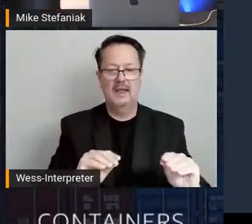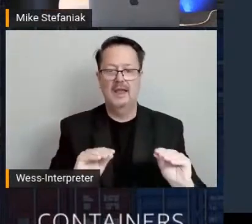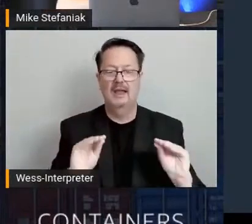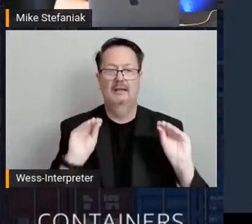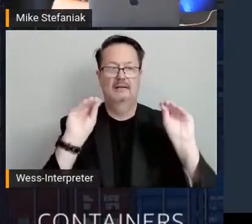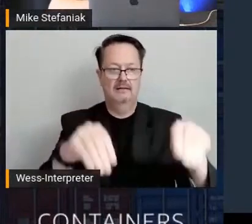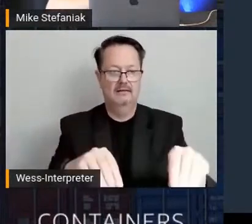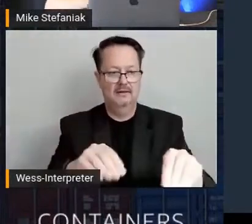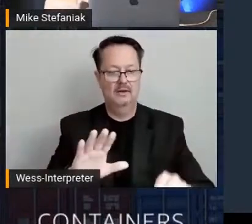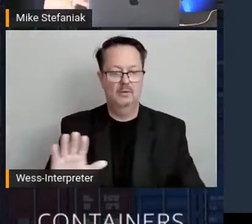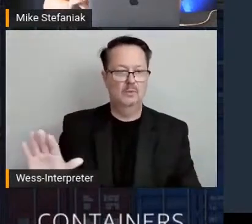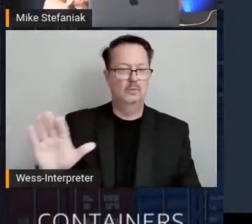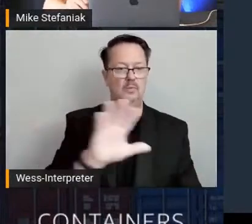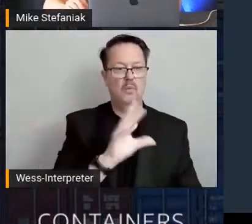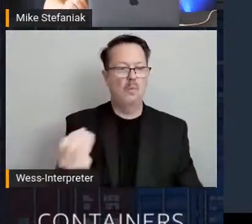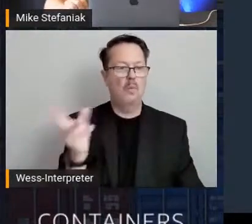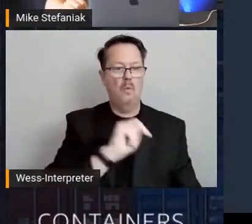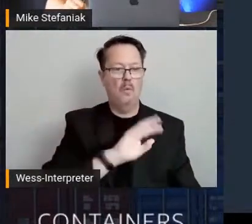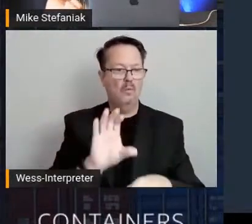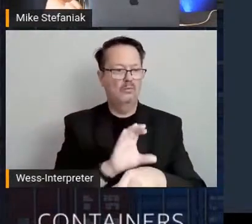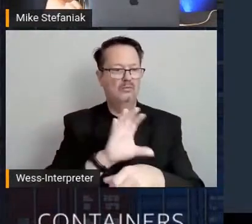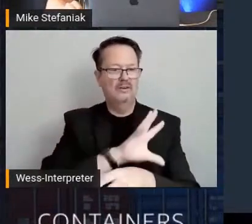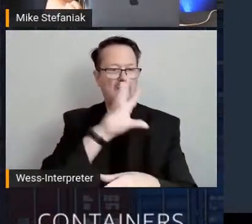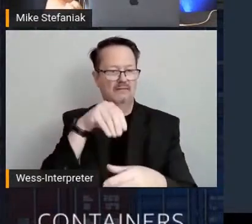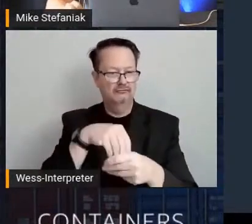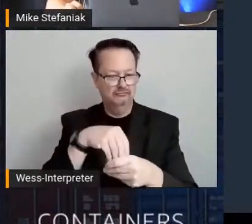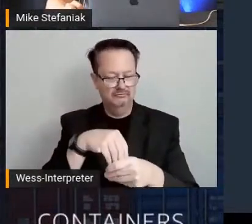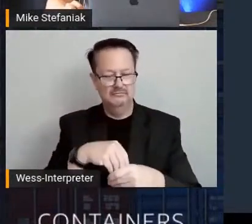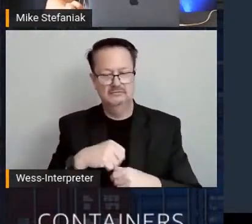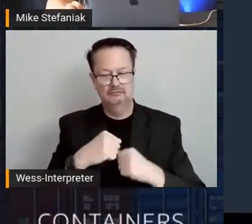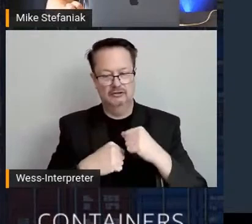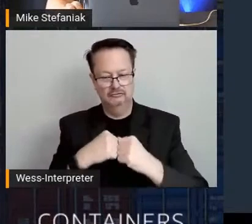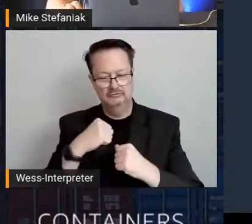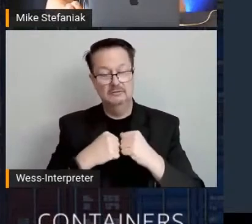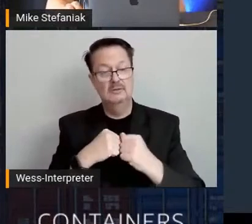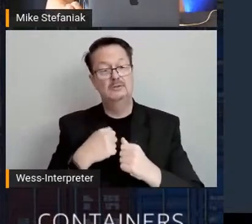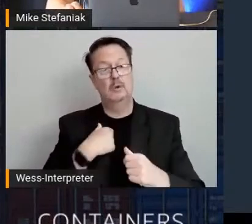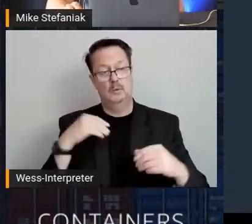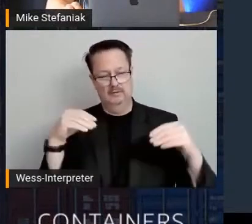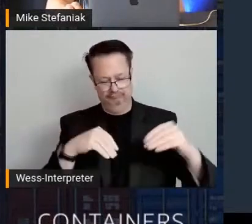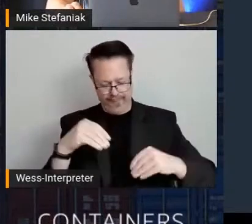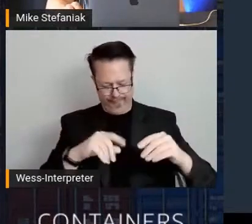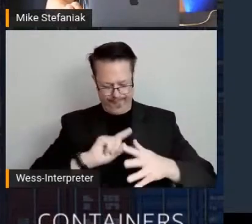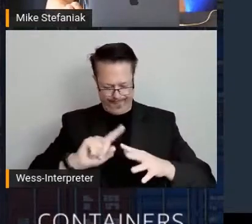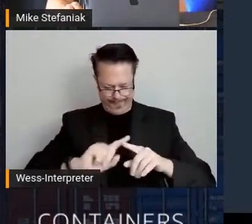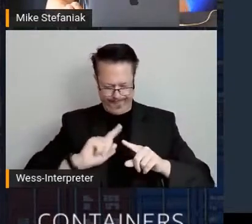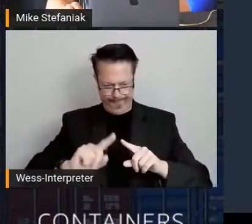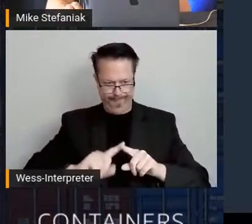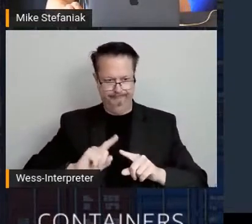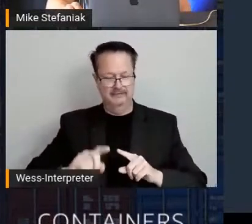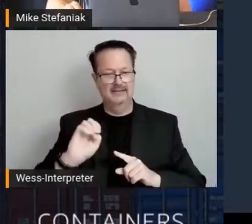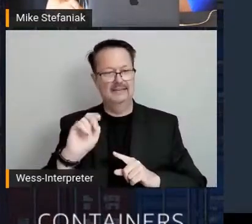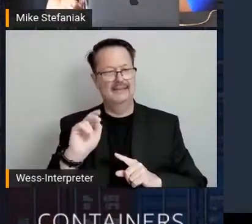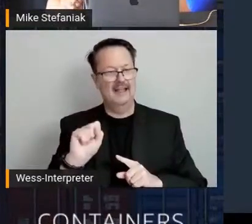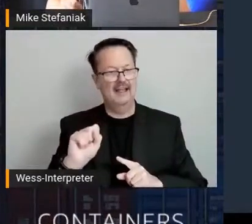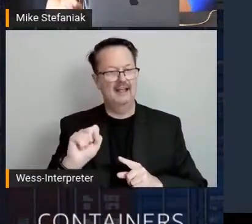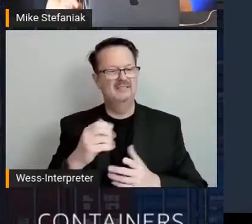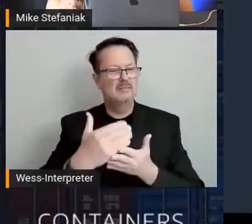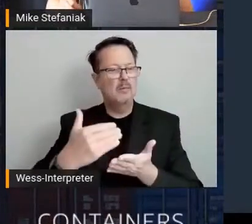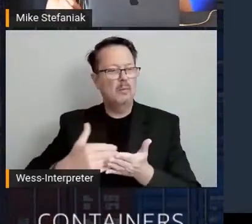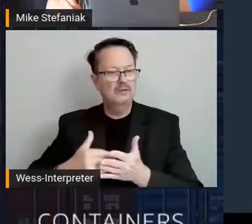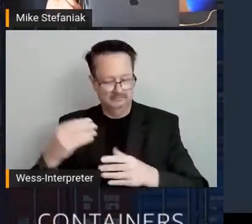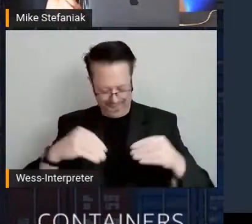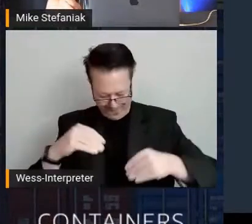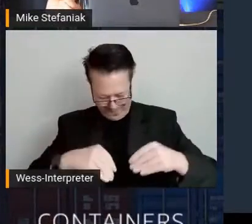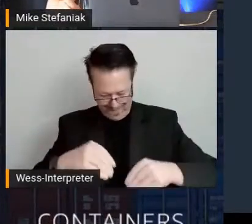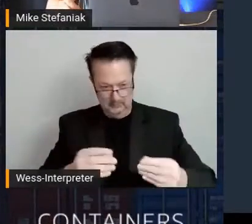on your own infrastructure. So we actually package up a bunch of components with EKS Anywhere to really provide